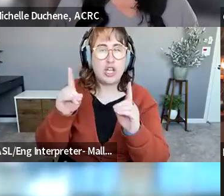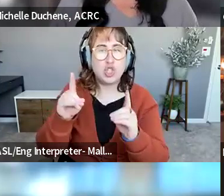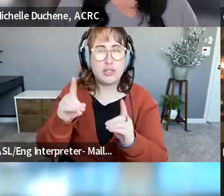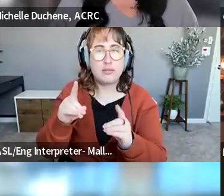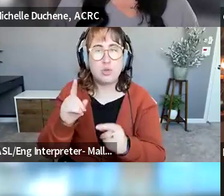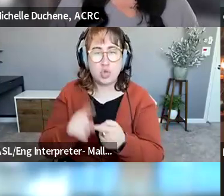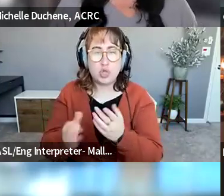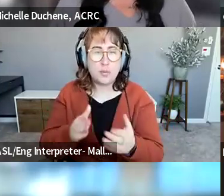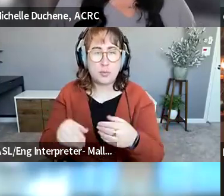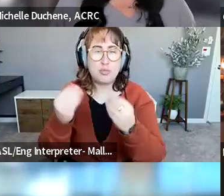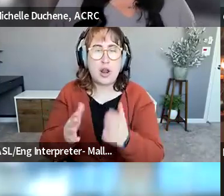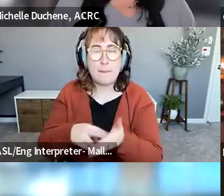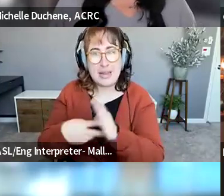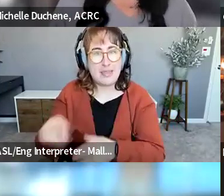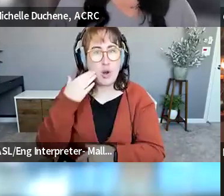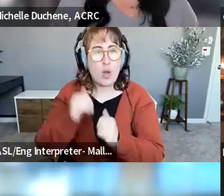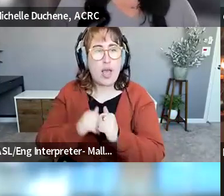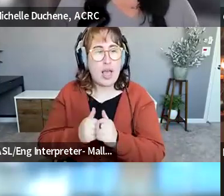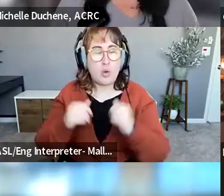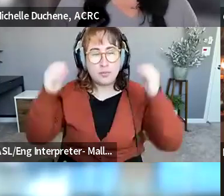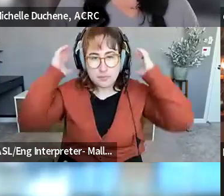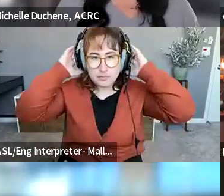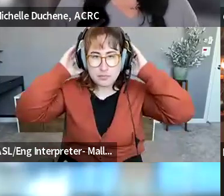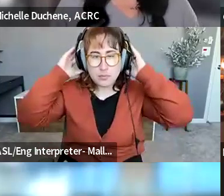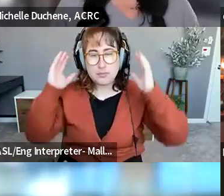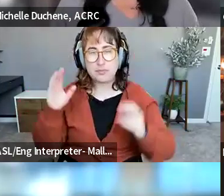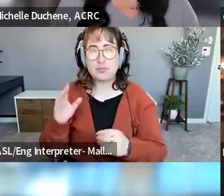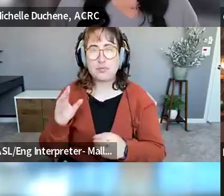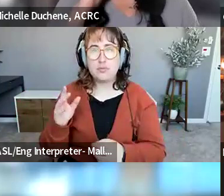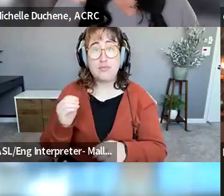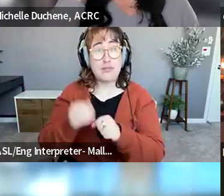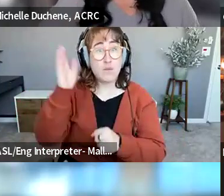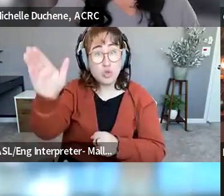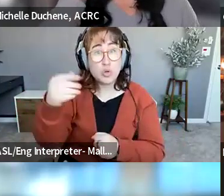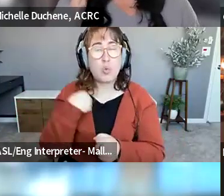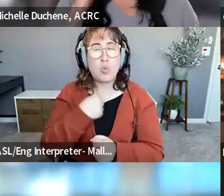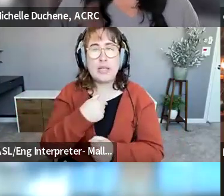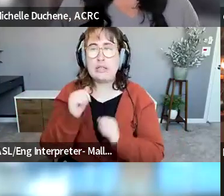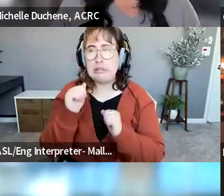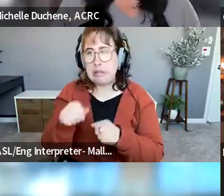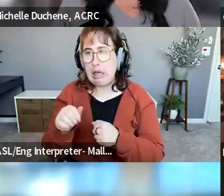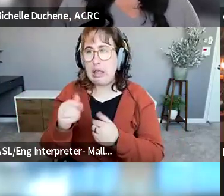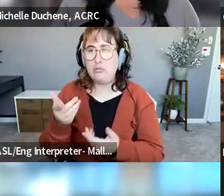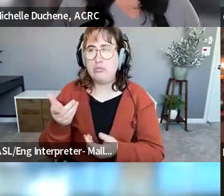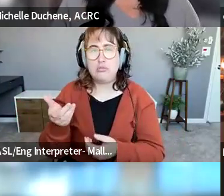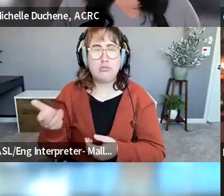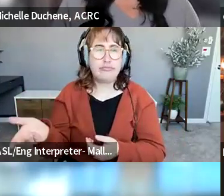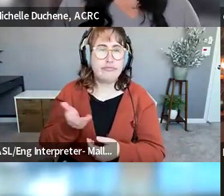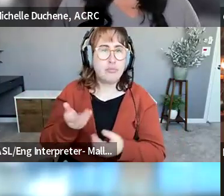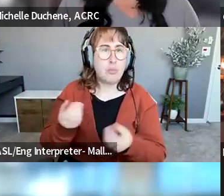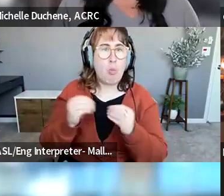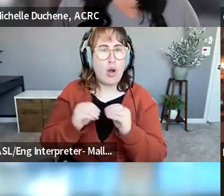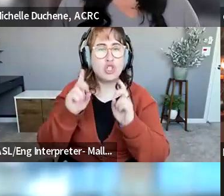to service providers so that they're aware of it as well. So in the future here, we're going to be looking at bringing in, more like education